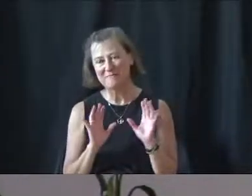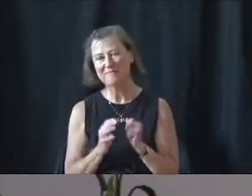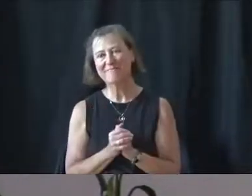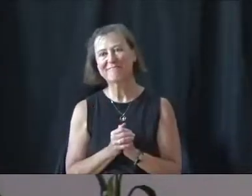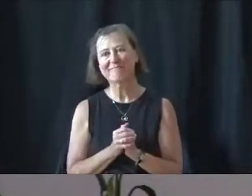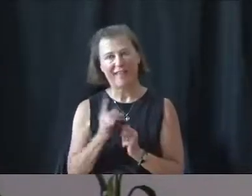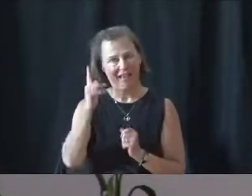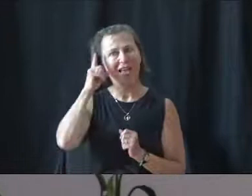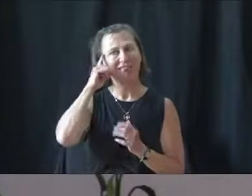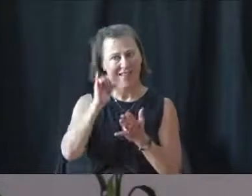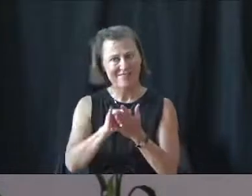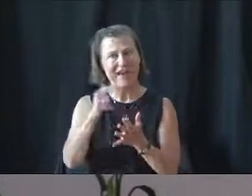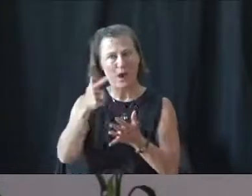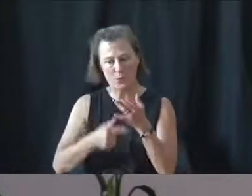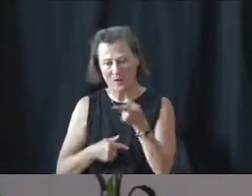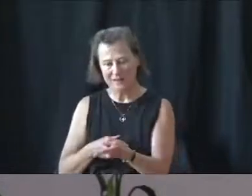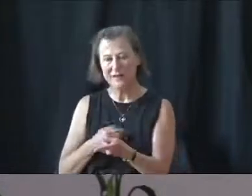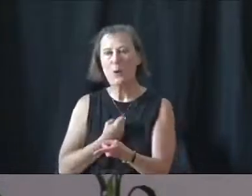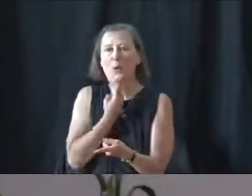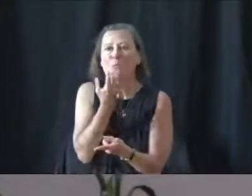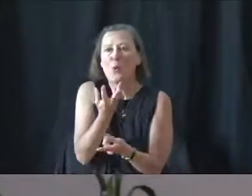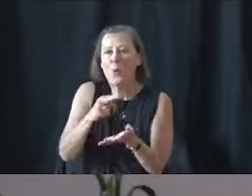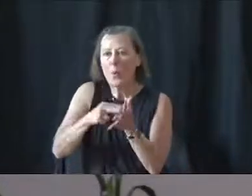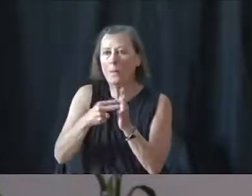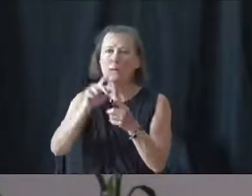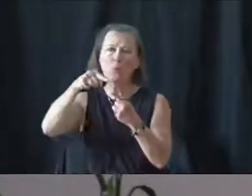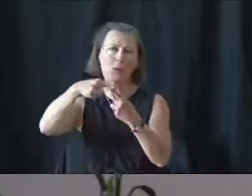I think that's what she means by "when I am old."